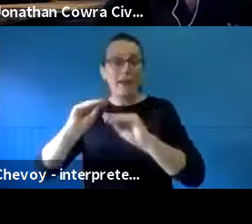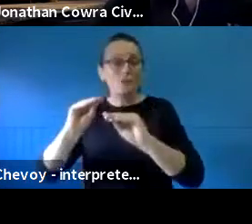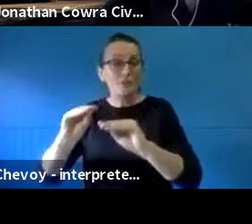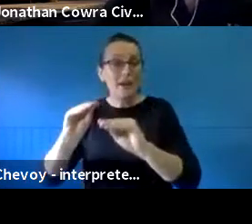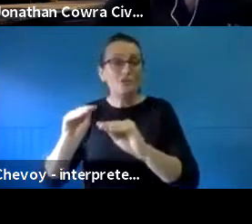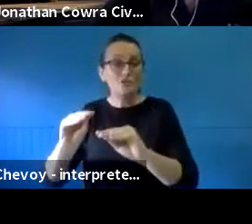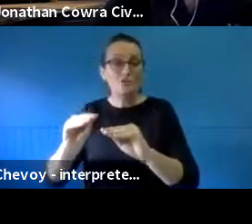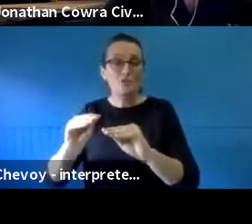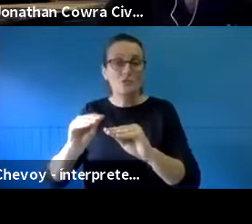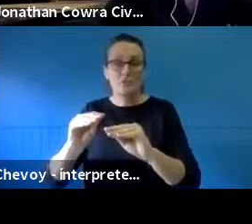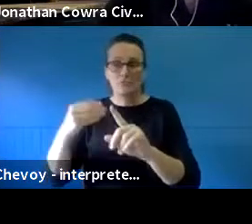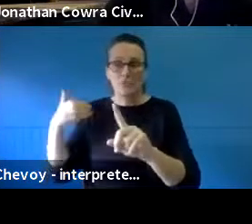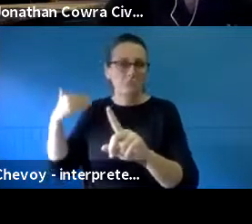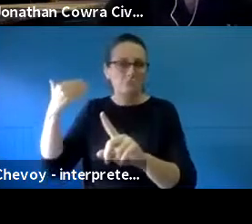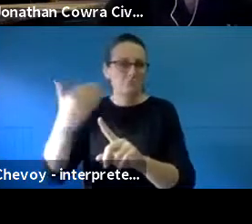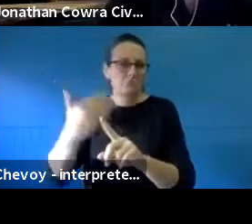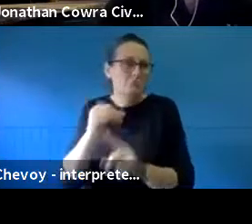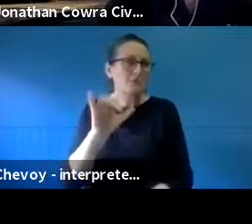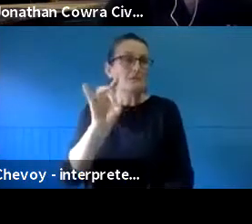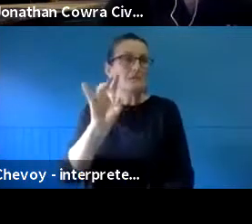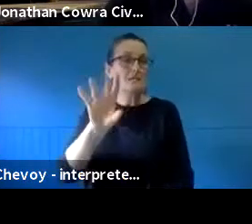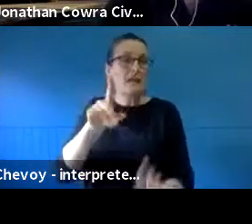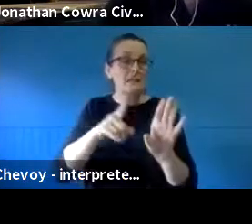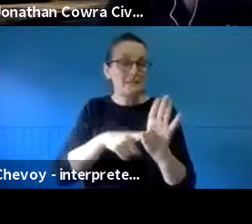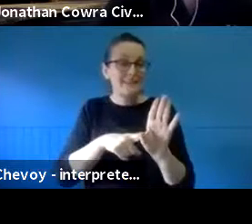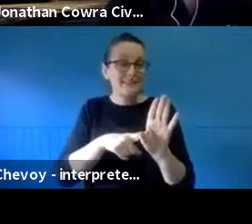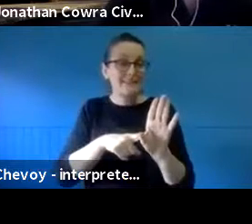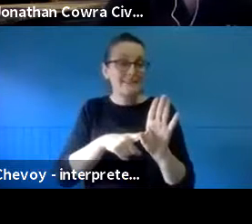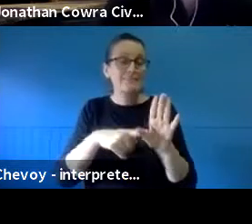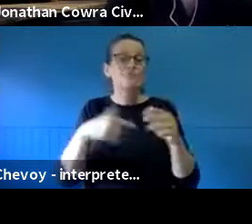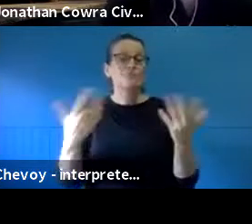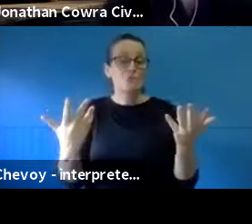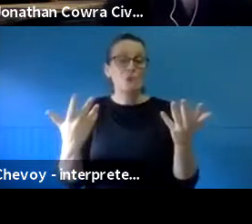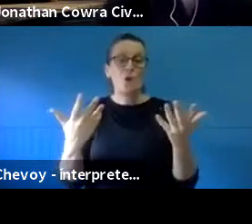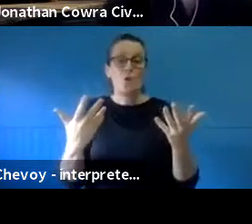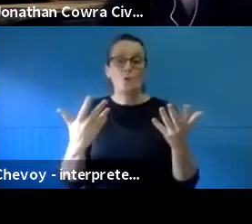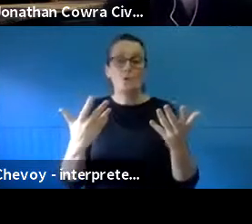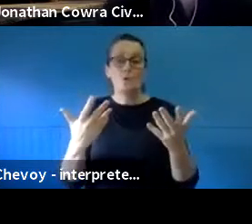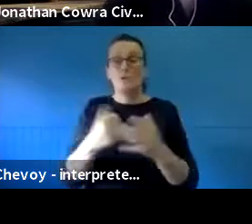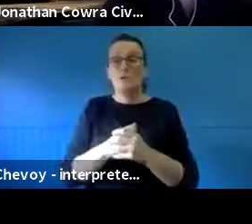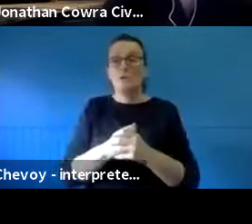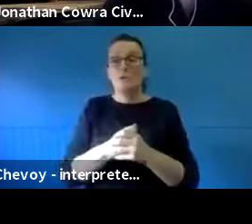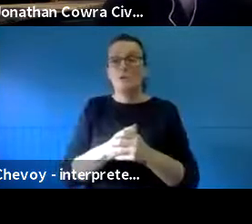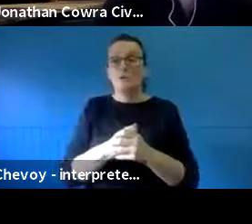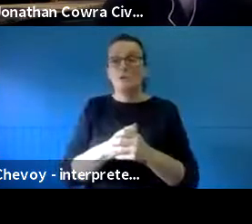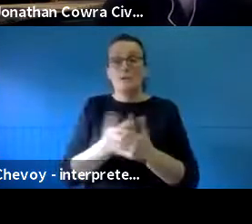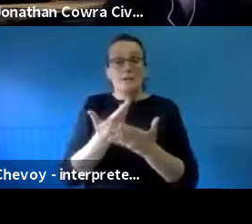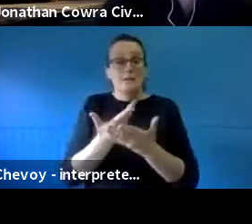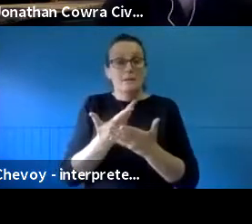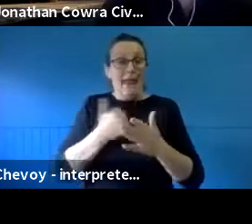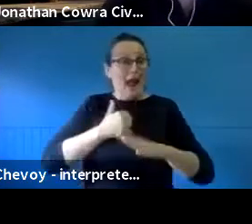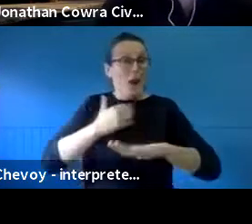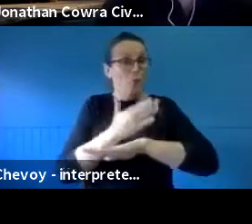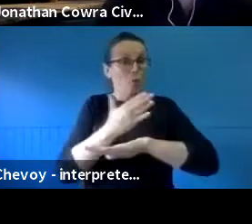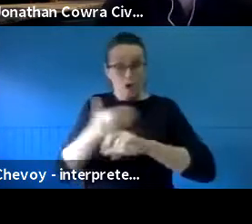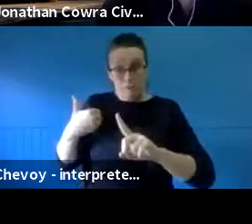working in digital programming for about 10 years. So this is certainly unprecedented in terms of how we presented the work during this